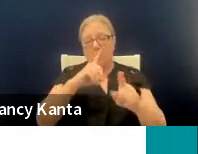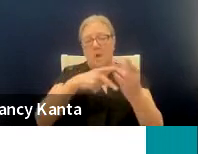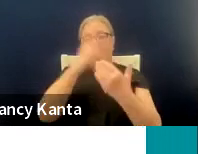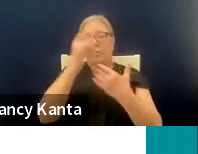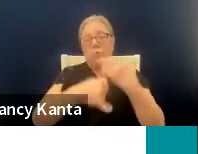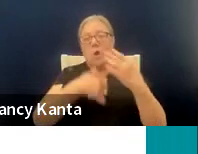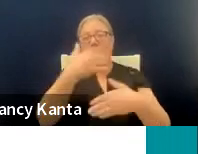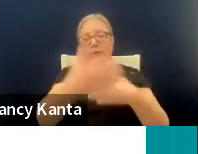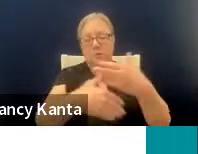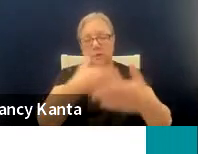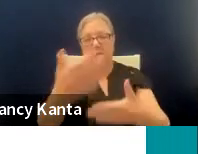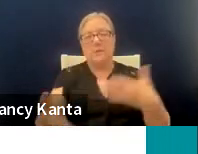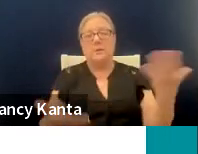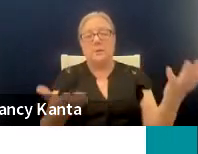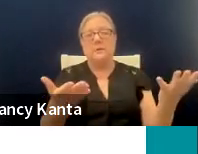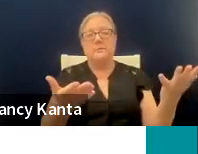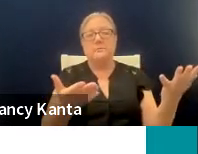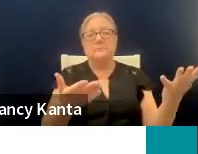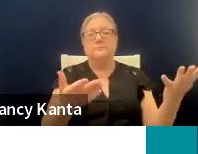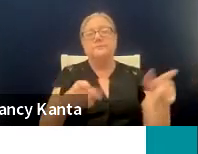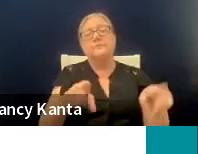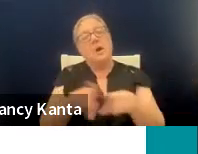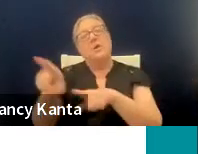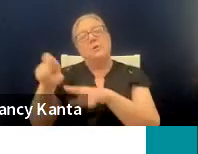that conversation of the aesthetics. So.